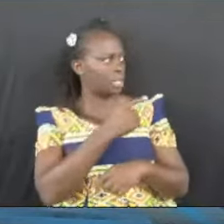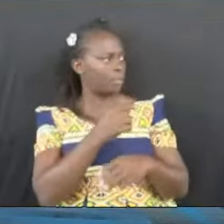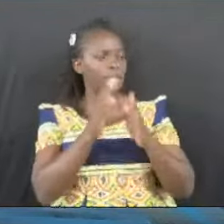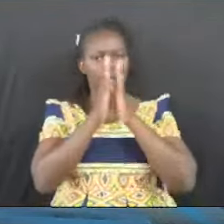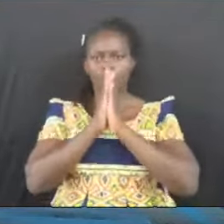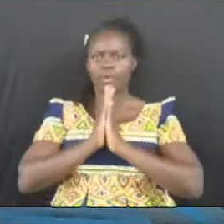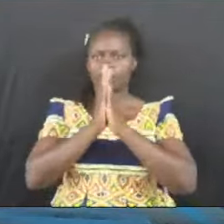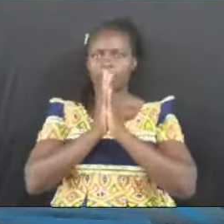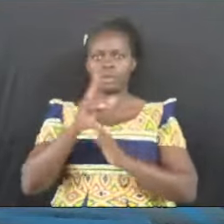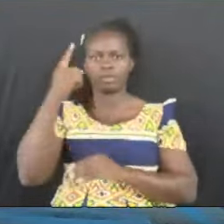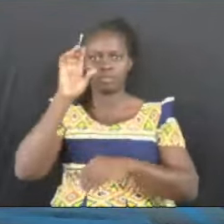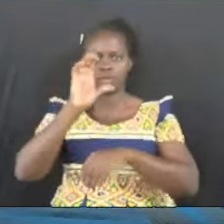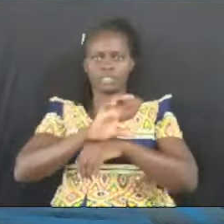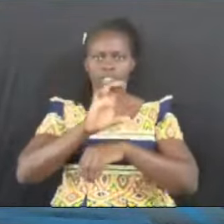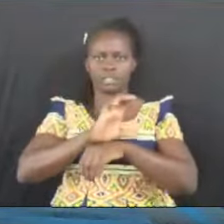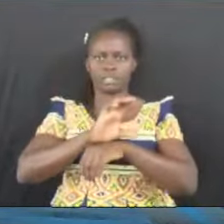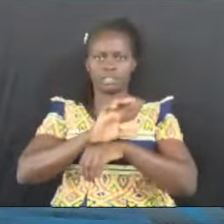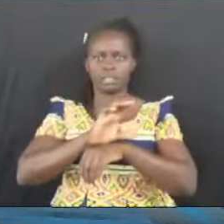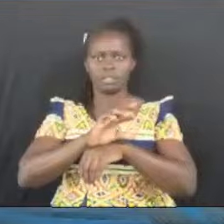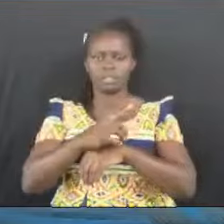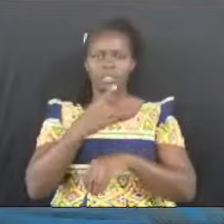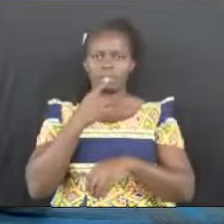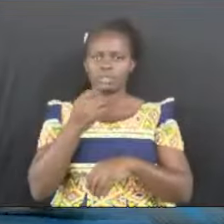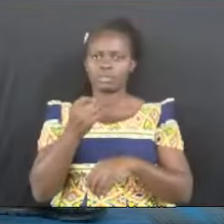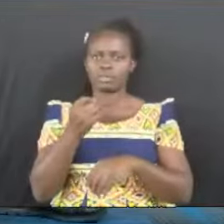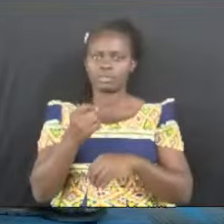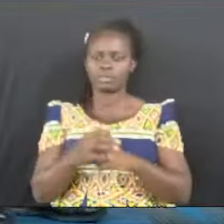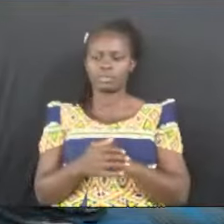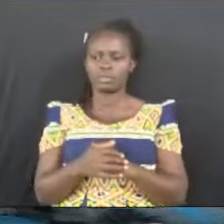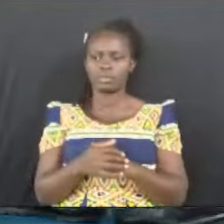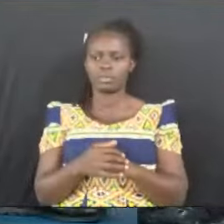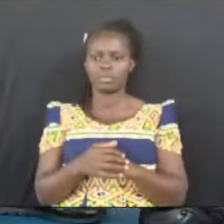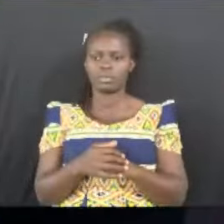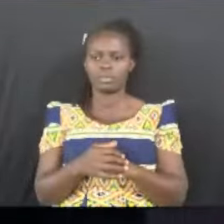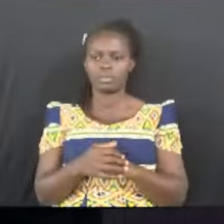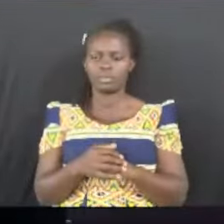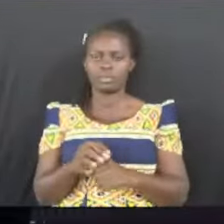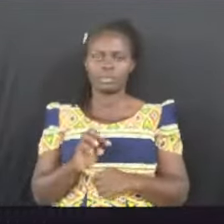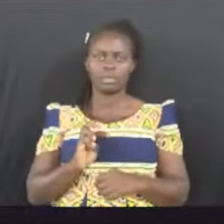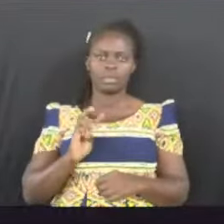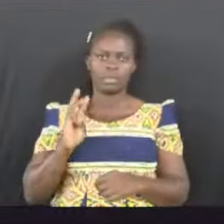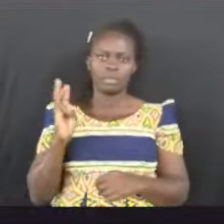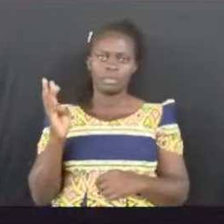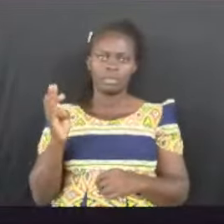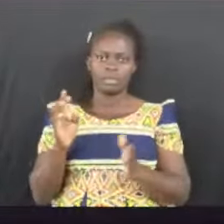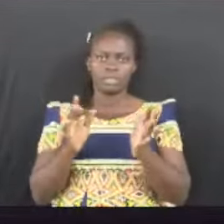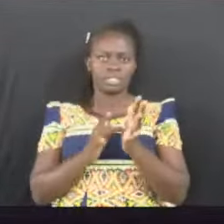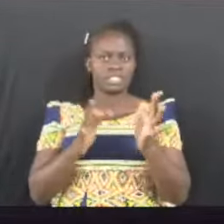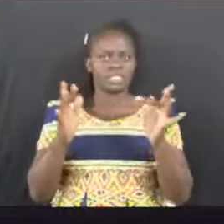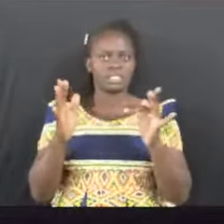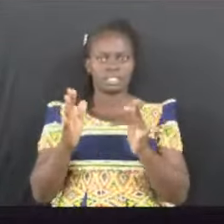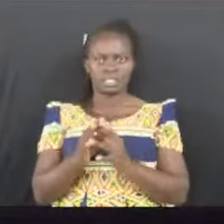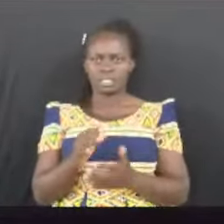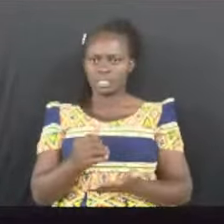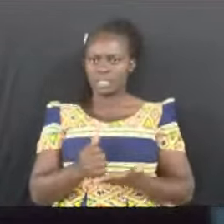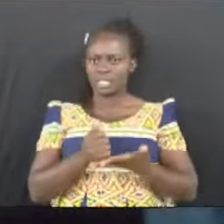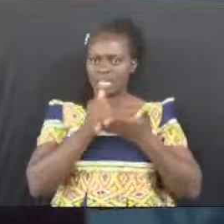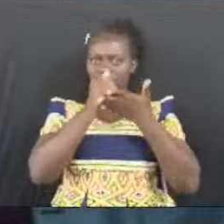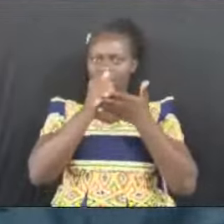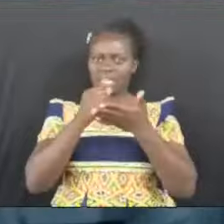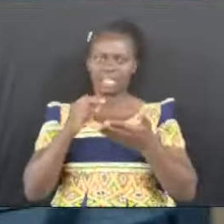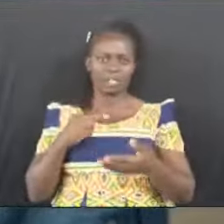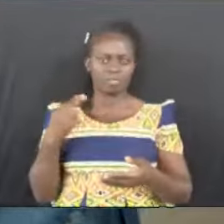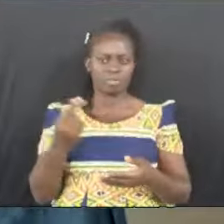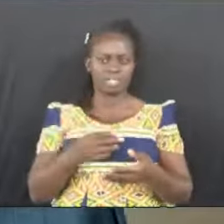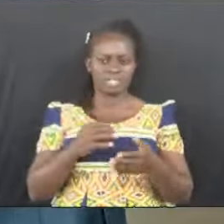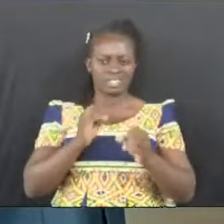us so that we, Jesus Christ, help us to have our